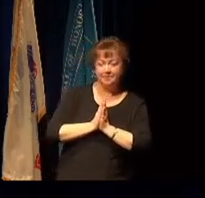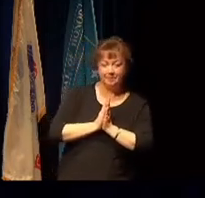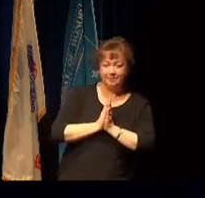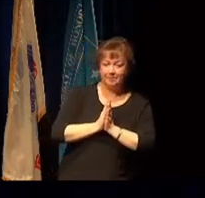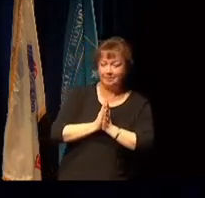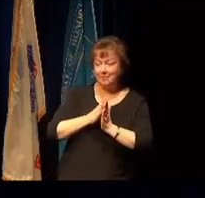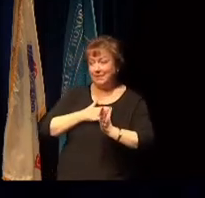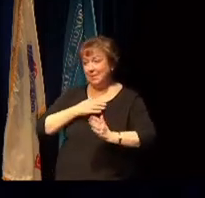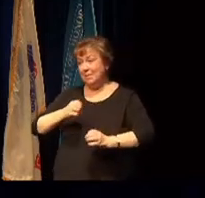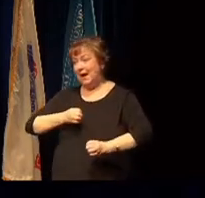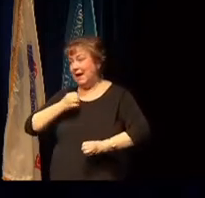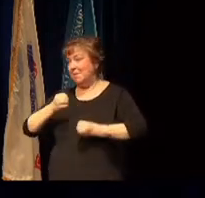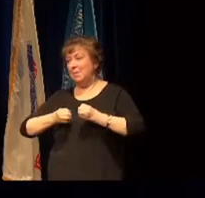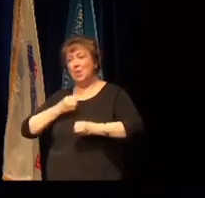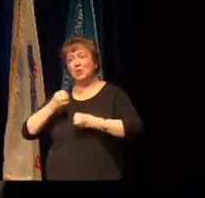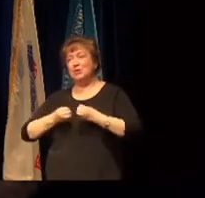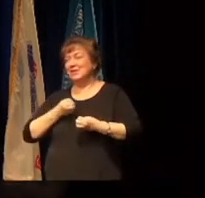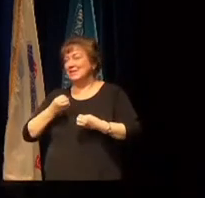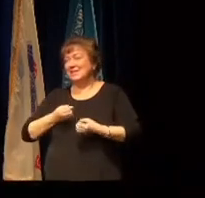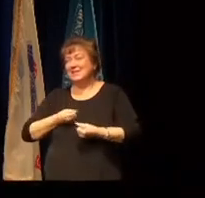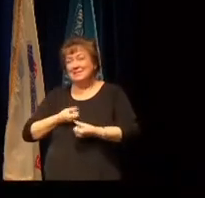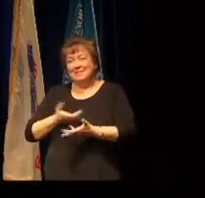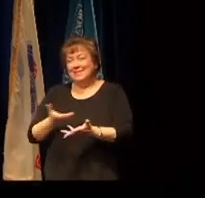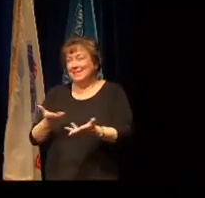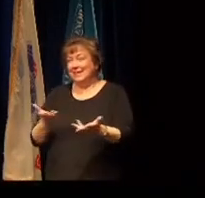spent after that. I really am.